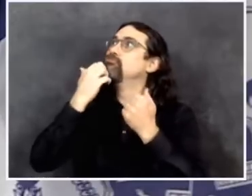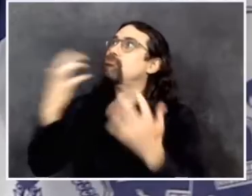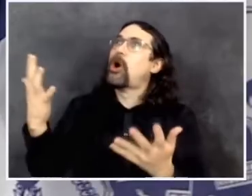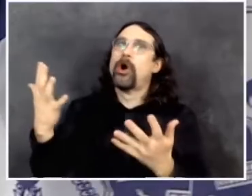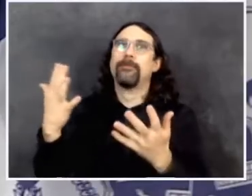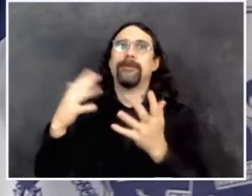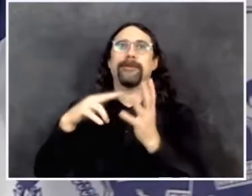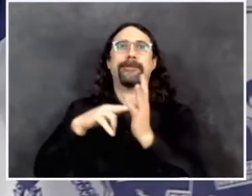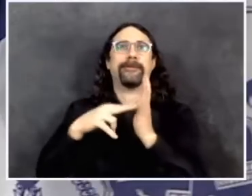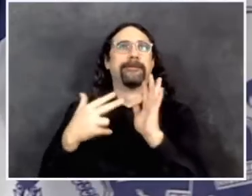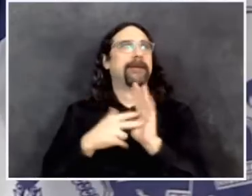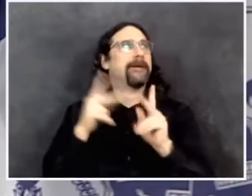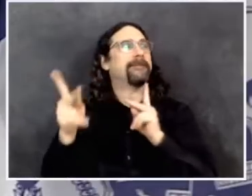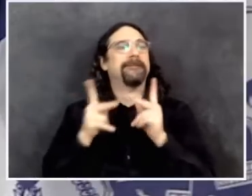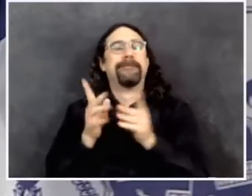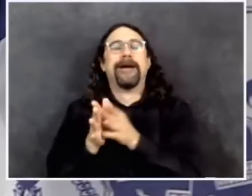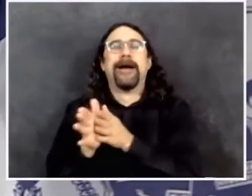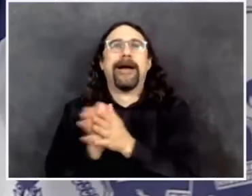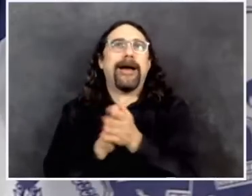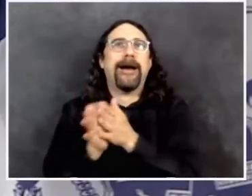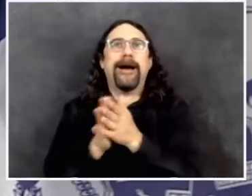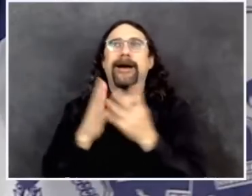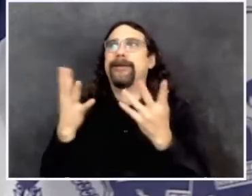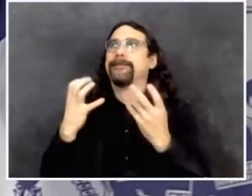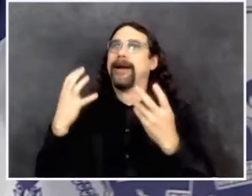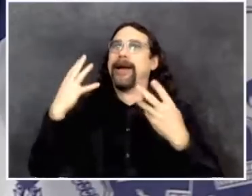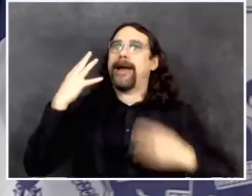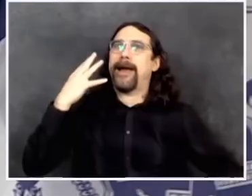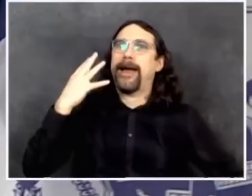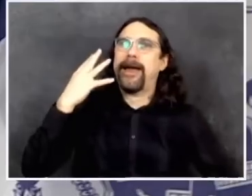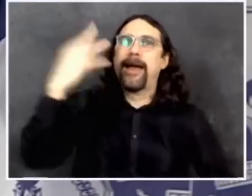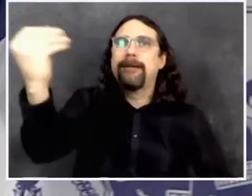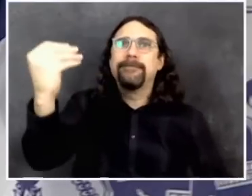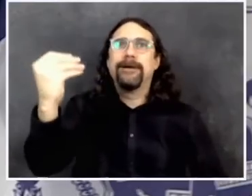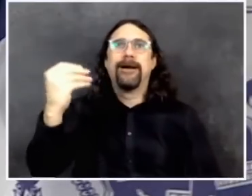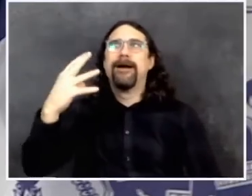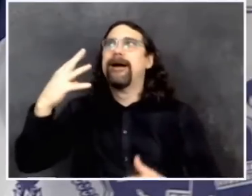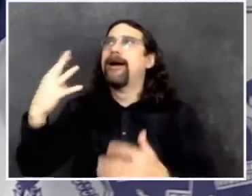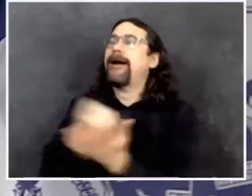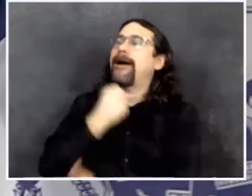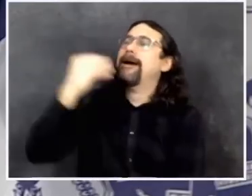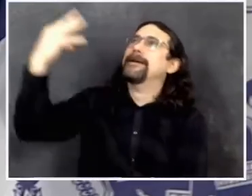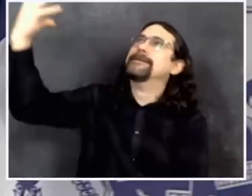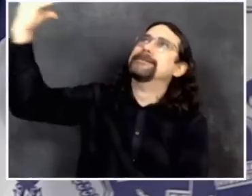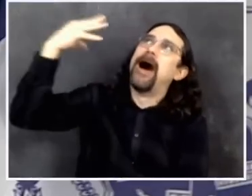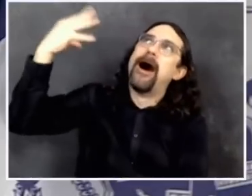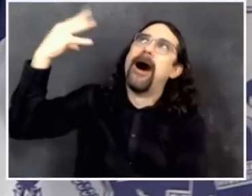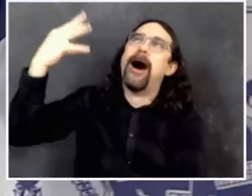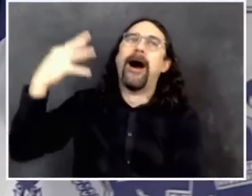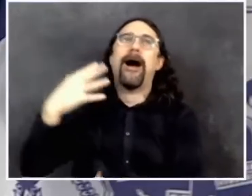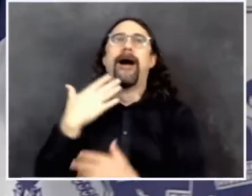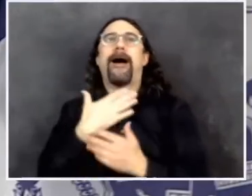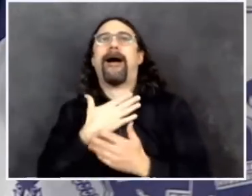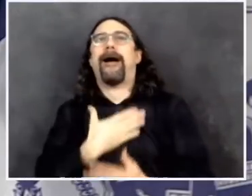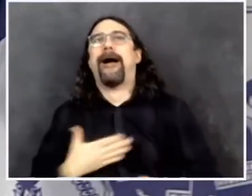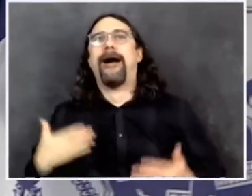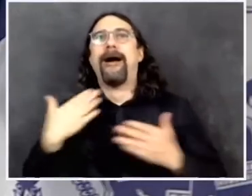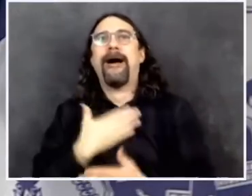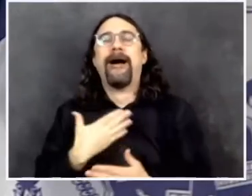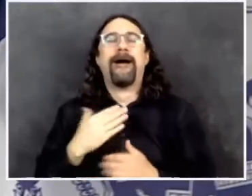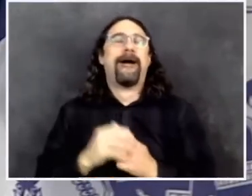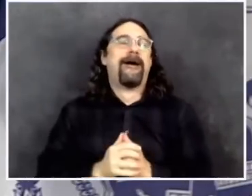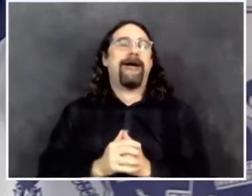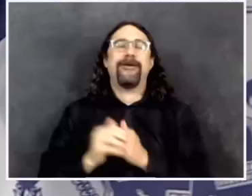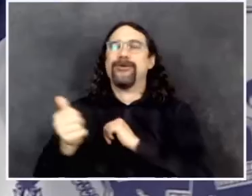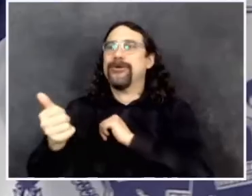to do things with our families and our friends. We want to play sports. There's so many things that feel natural when you start